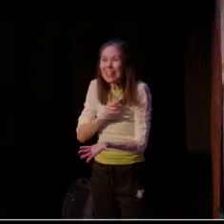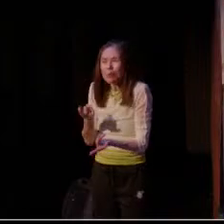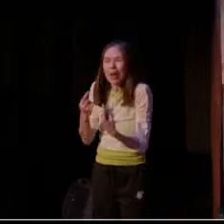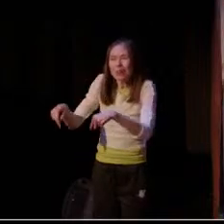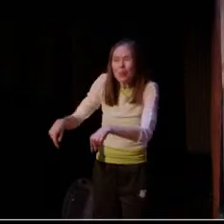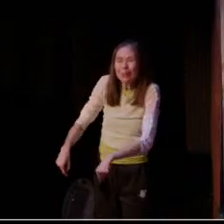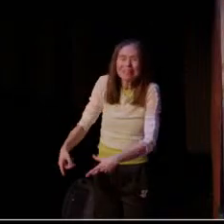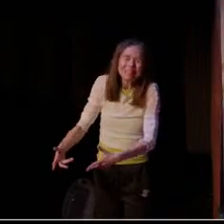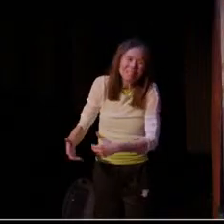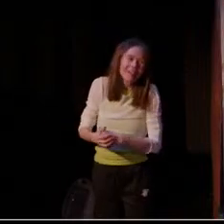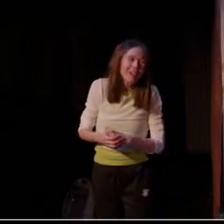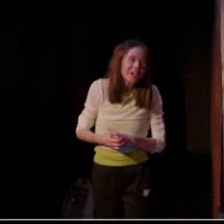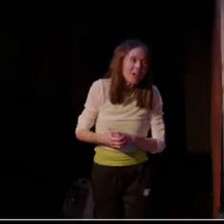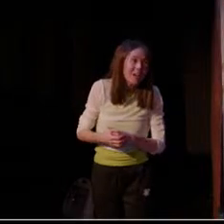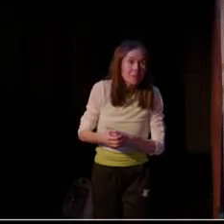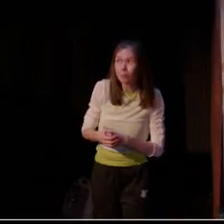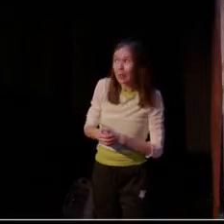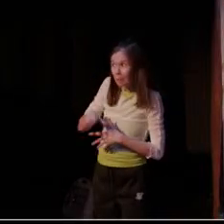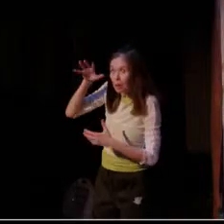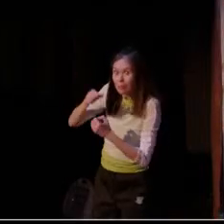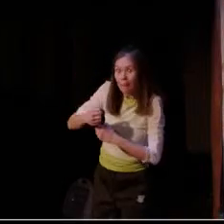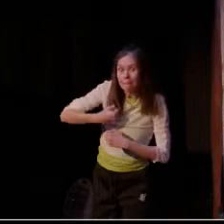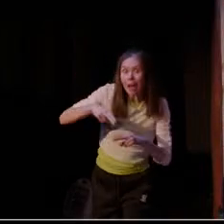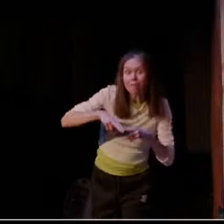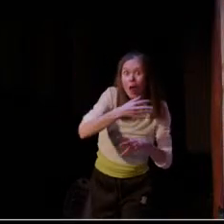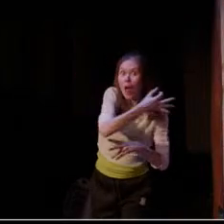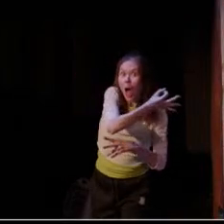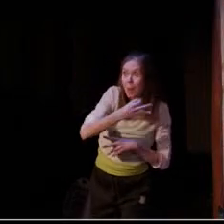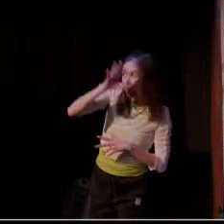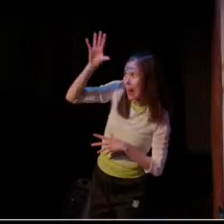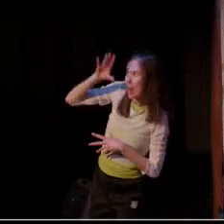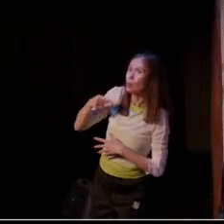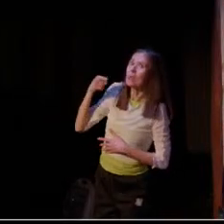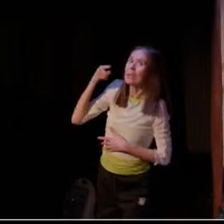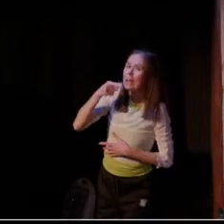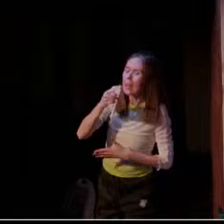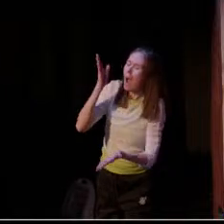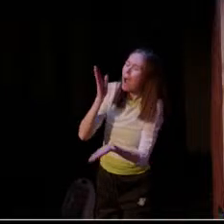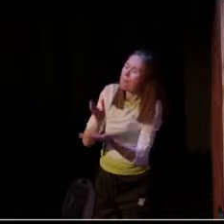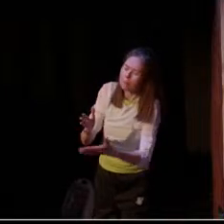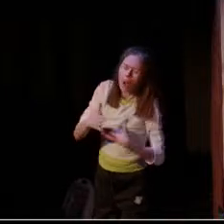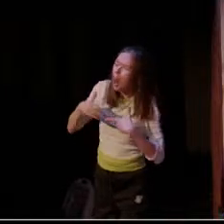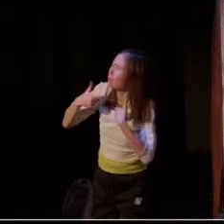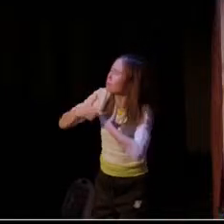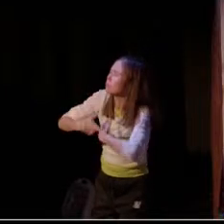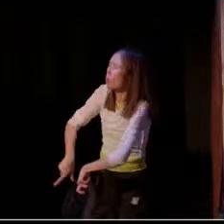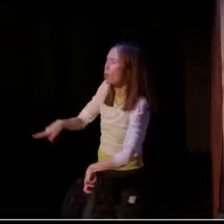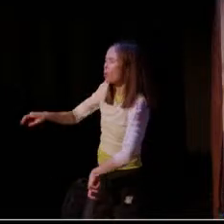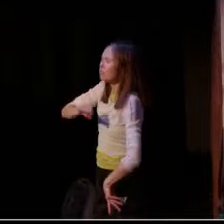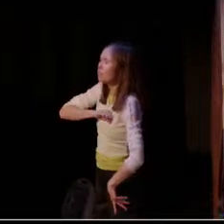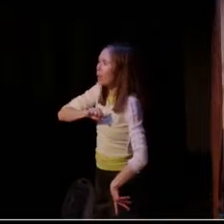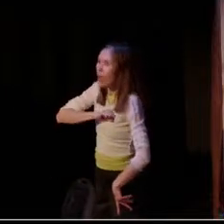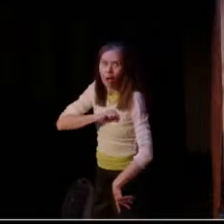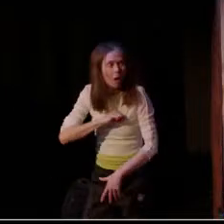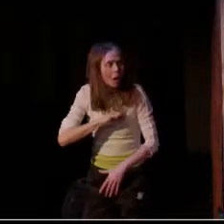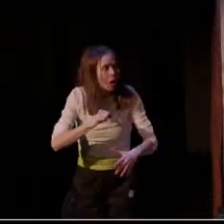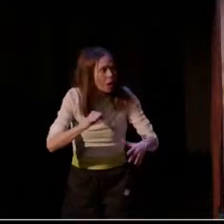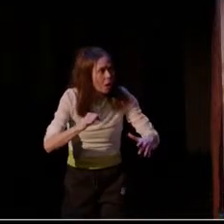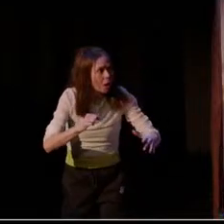more upon you, who he loves. He bid me say so, more than all the world. Oh, my brother.